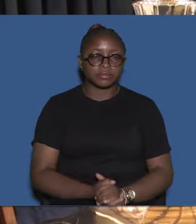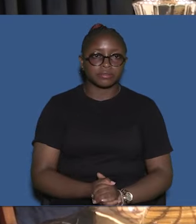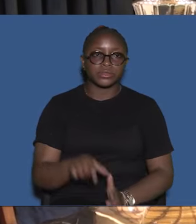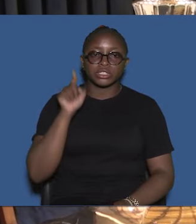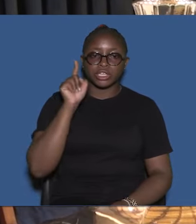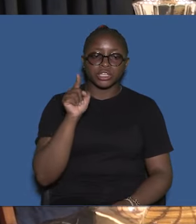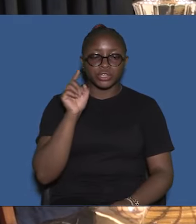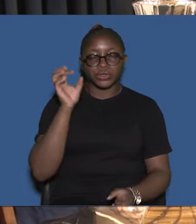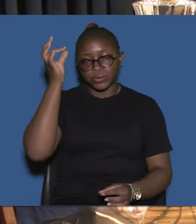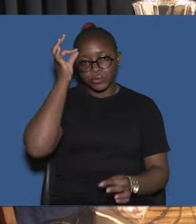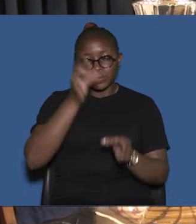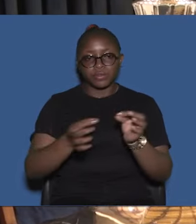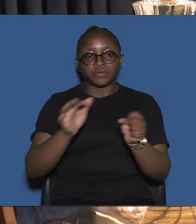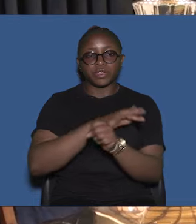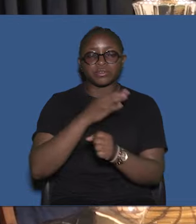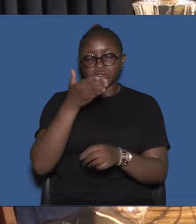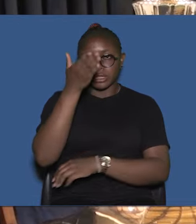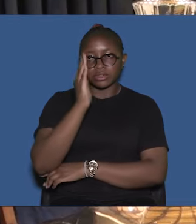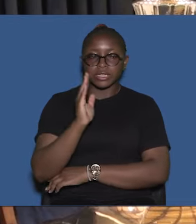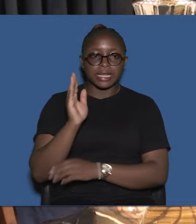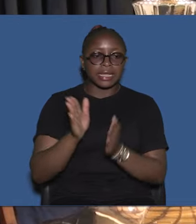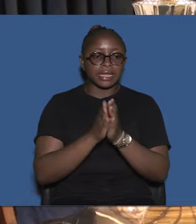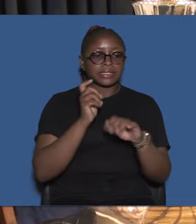God. And